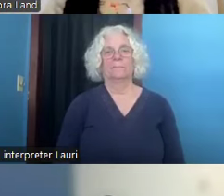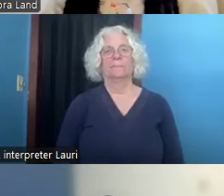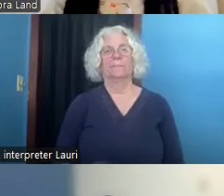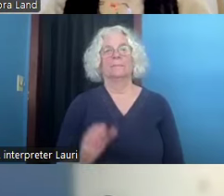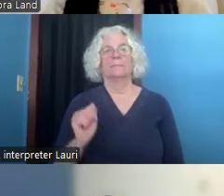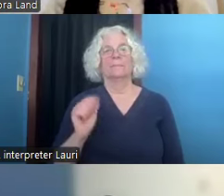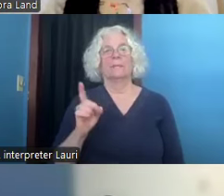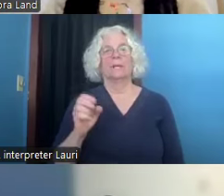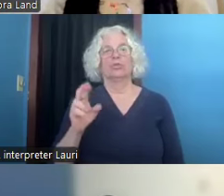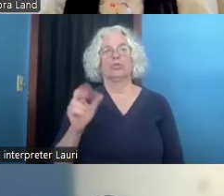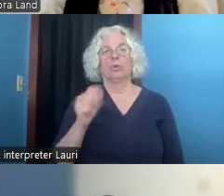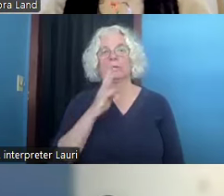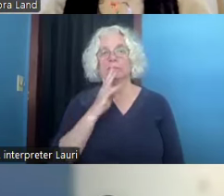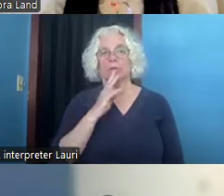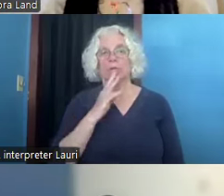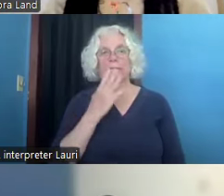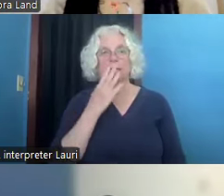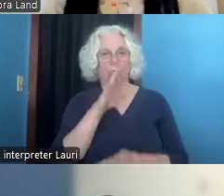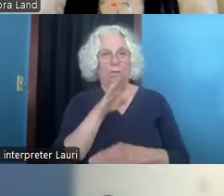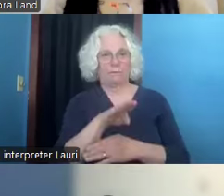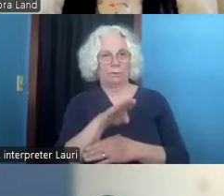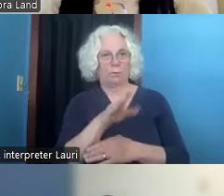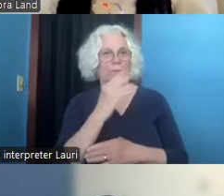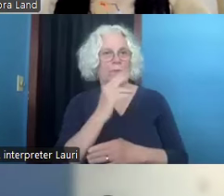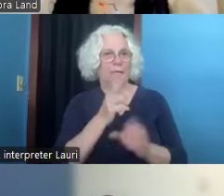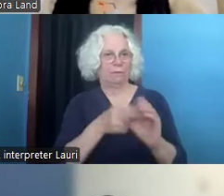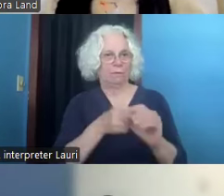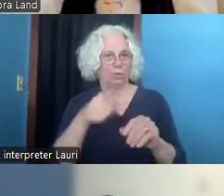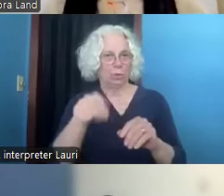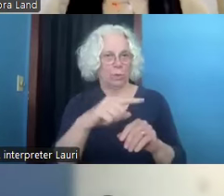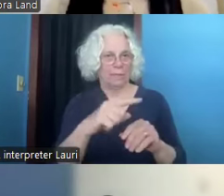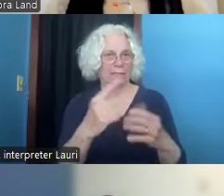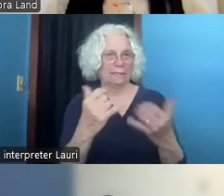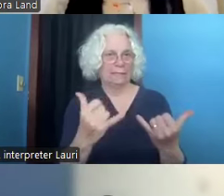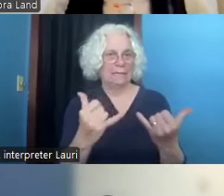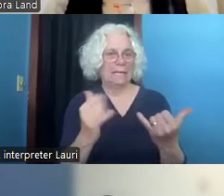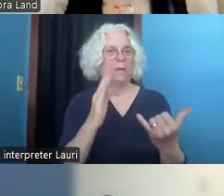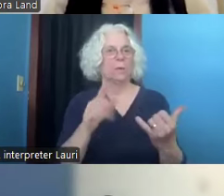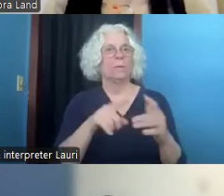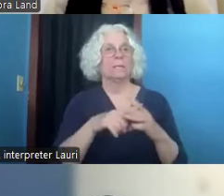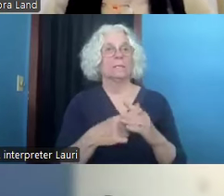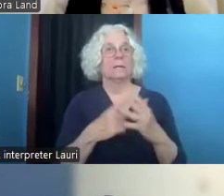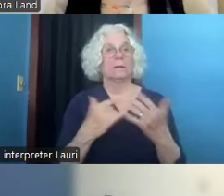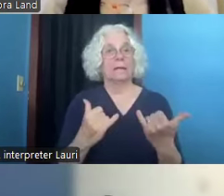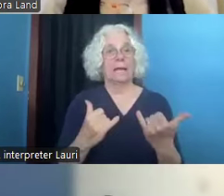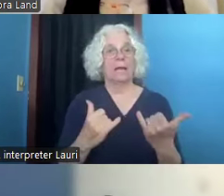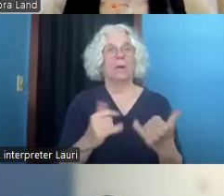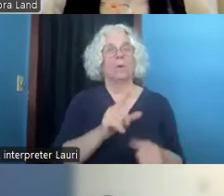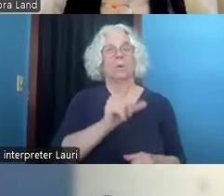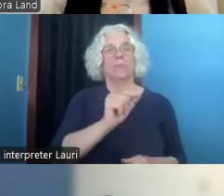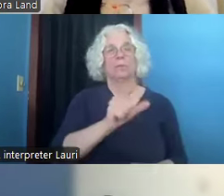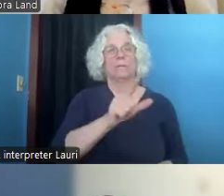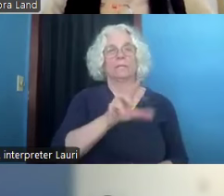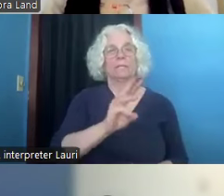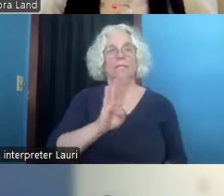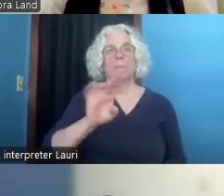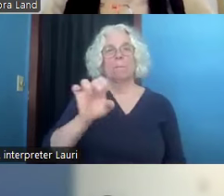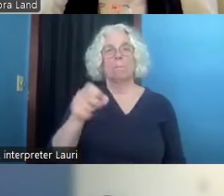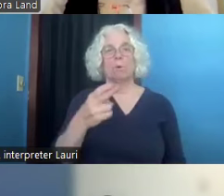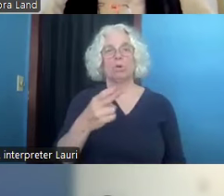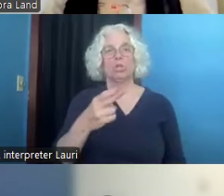Again, good afternoon. Thank you for joining us today. We are going to get started with our 2026 Bush